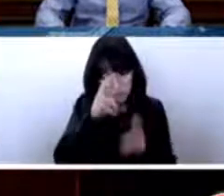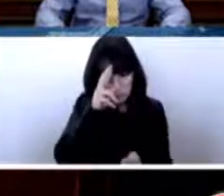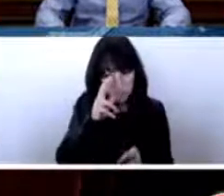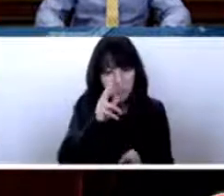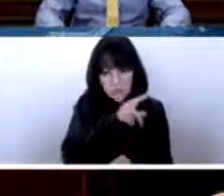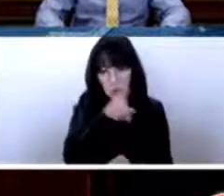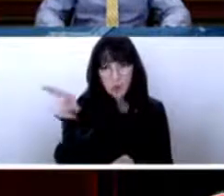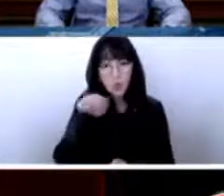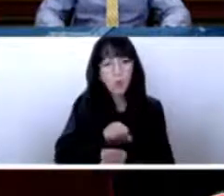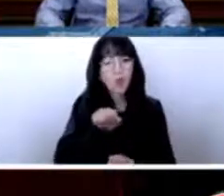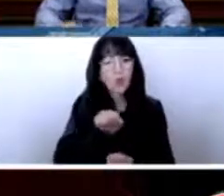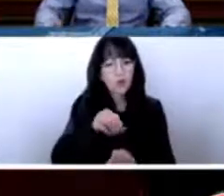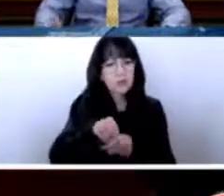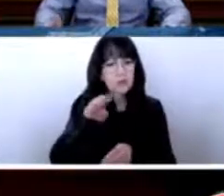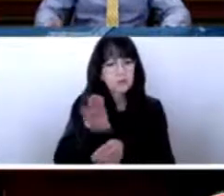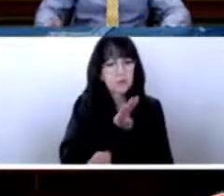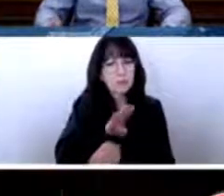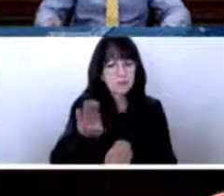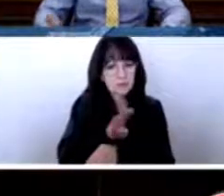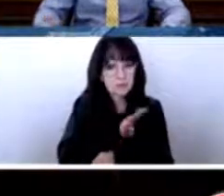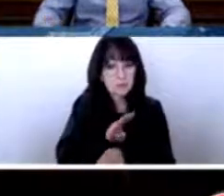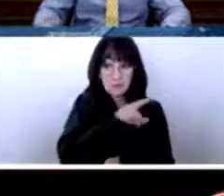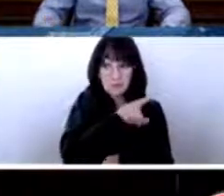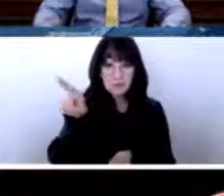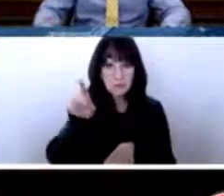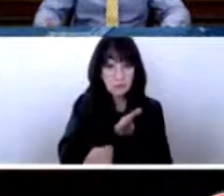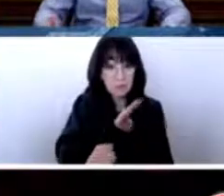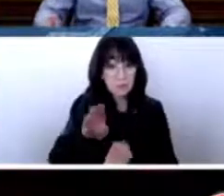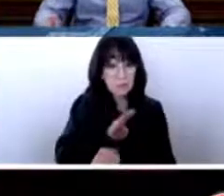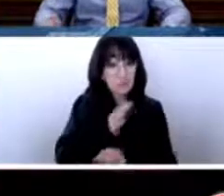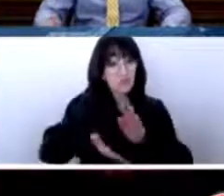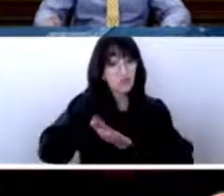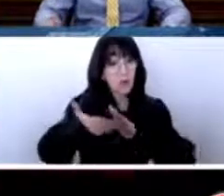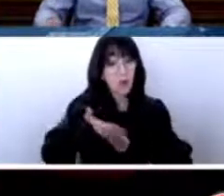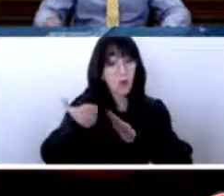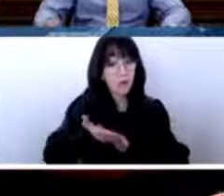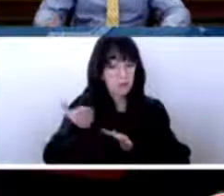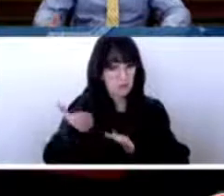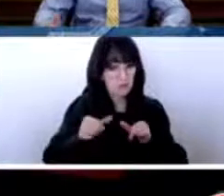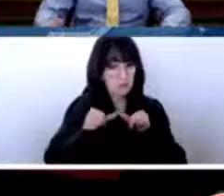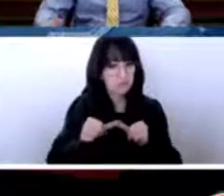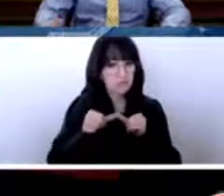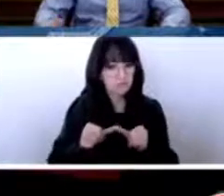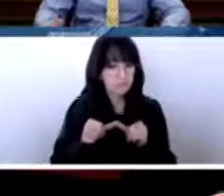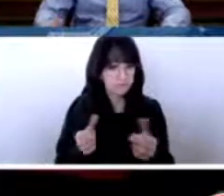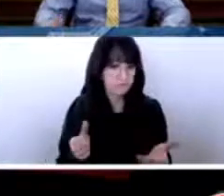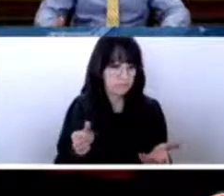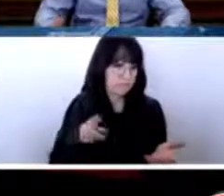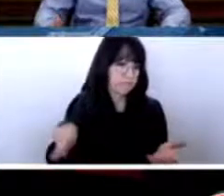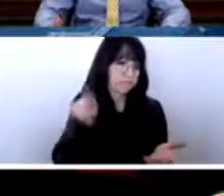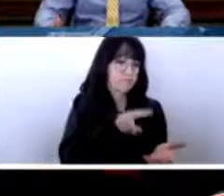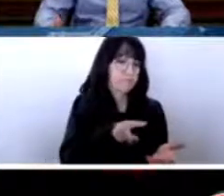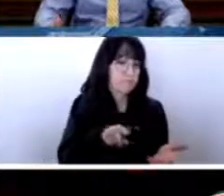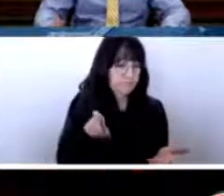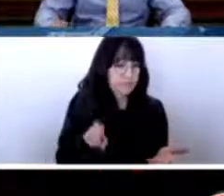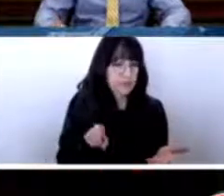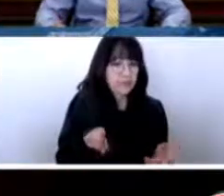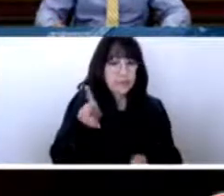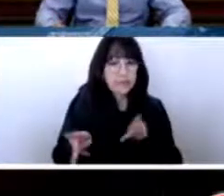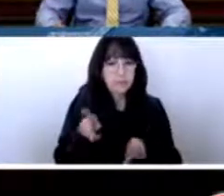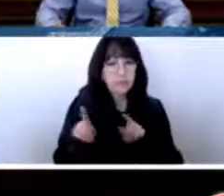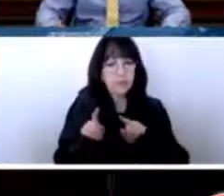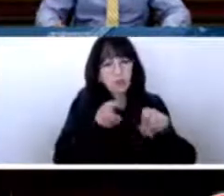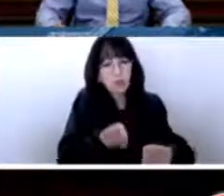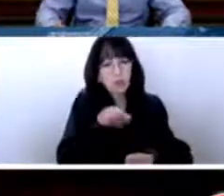in those businesses, because the only way those businesses can stay open is if they have workers to come to work and do